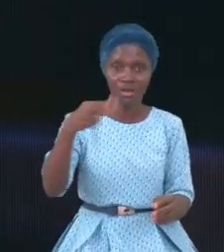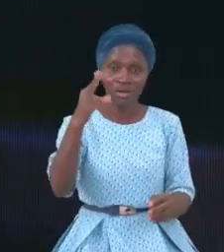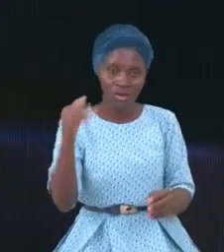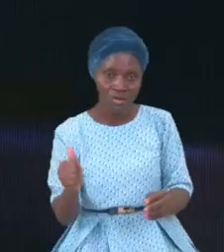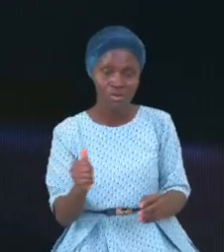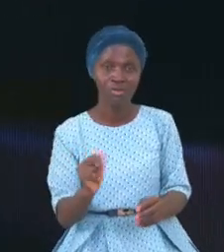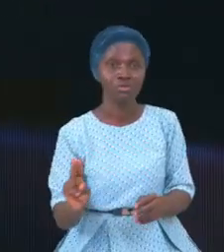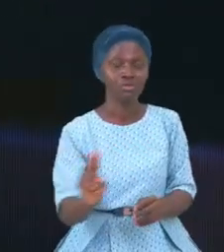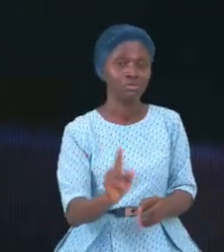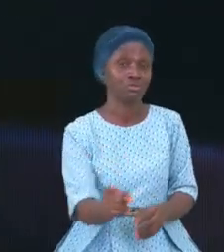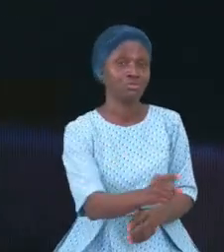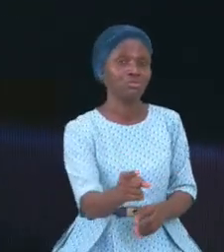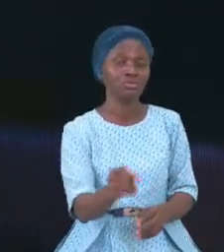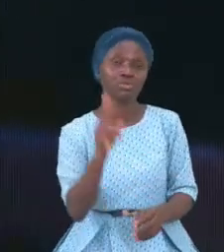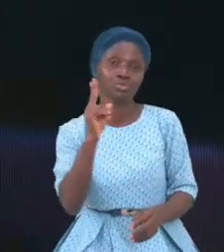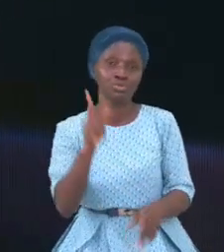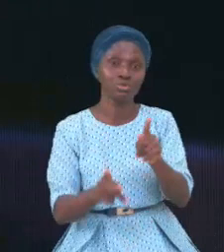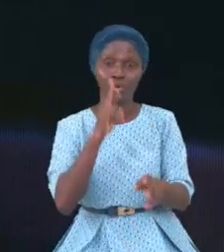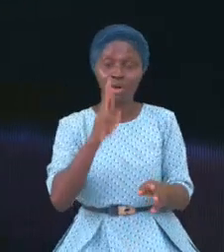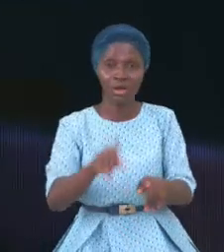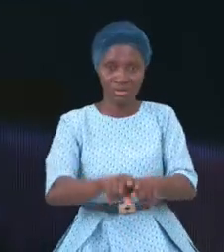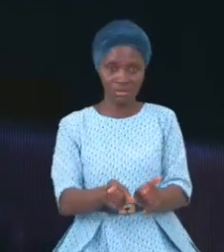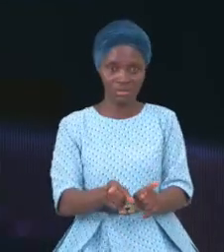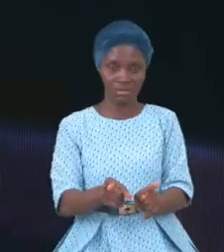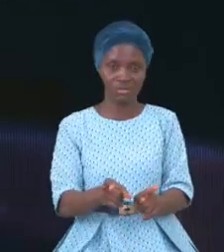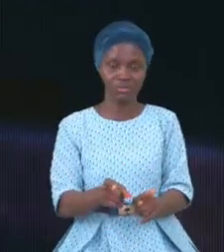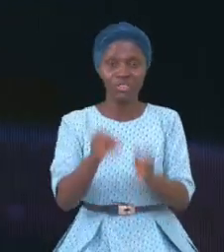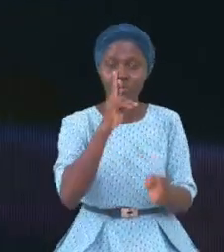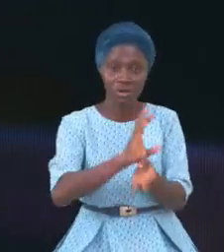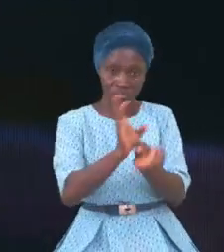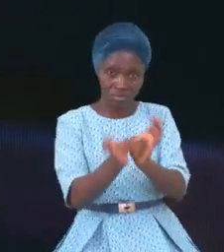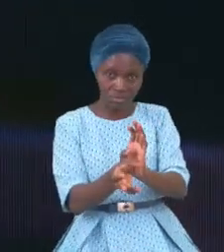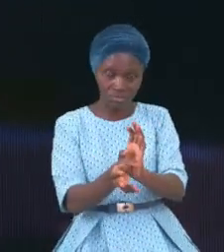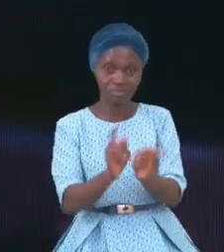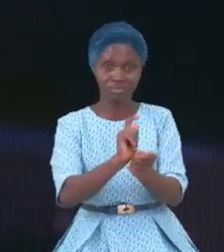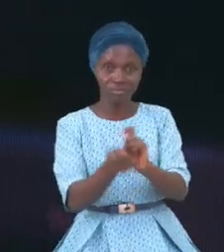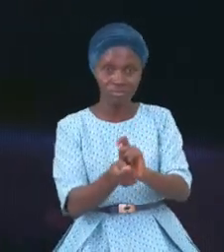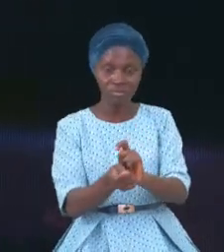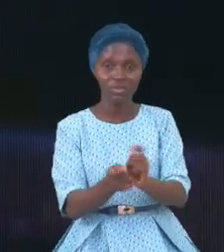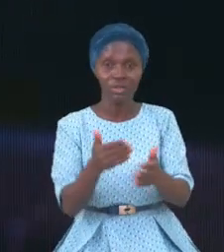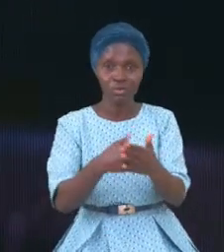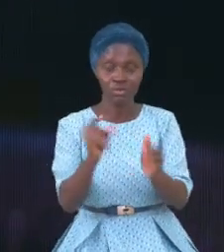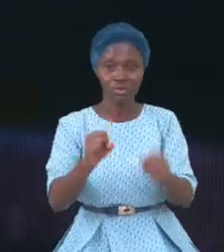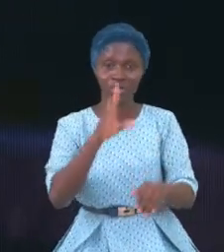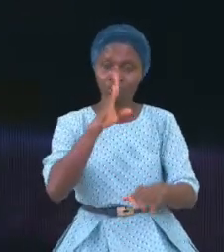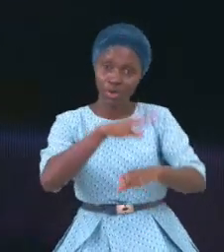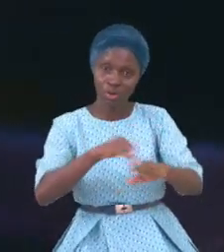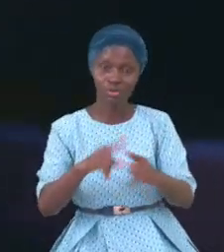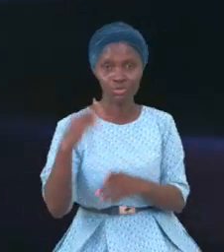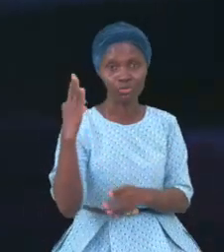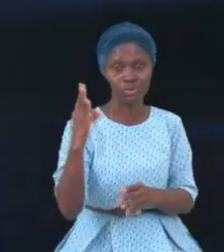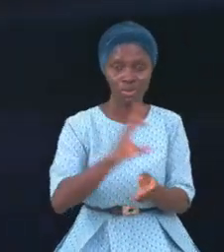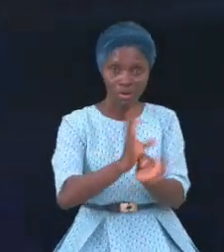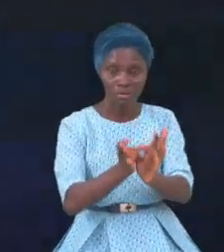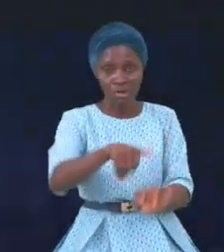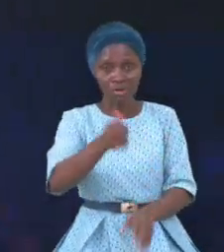really converted, and before you can be called into the ministry to convert other people, you yourself must be converted.